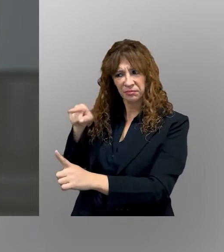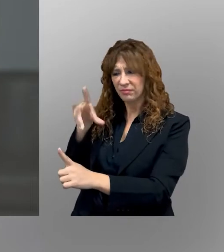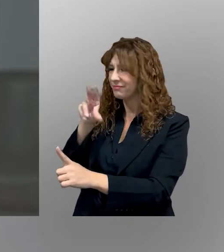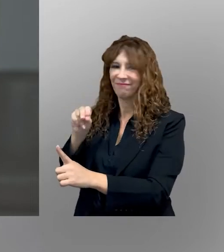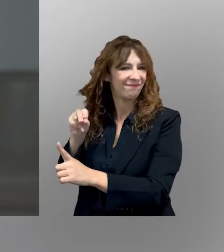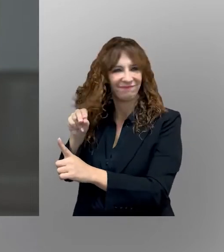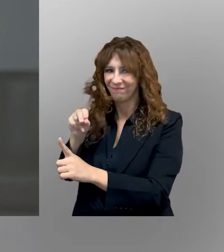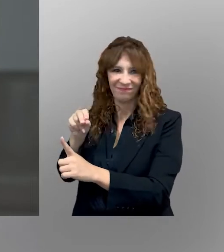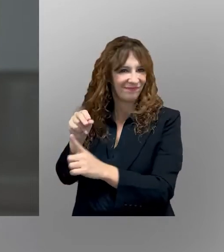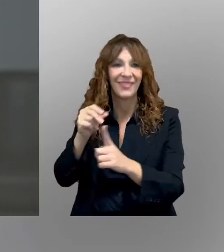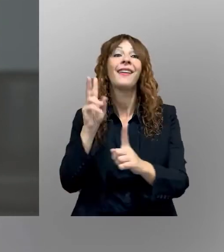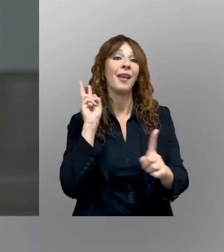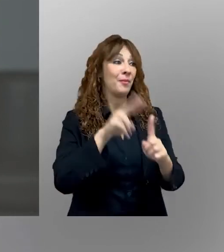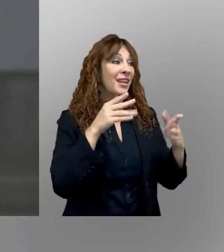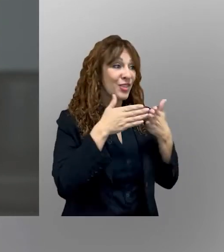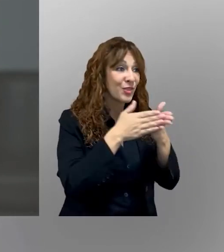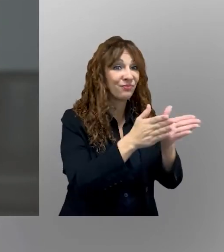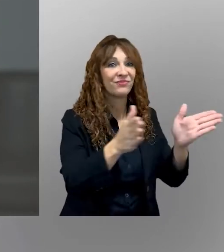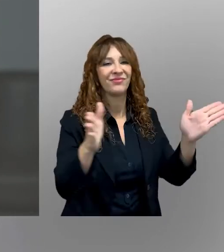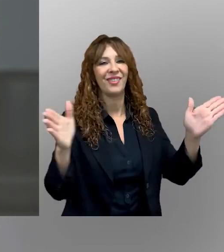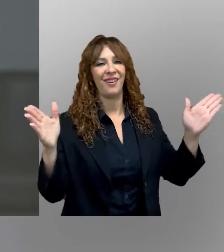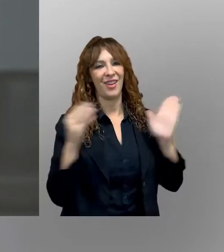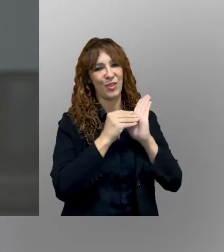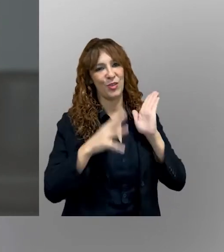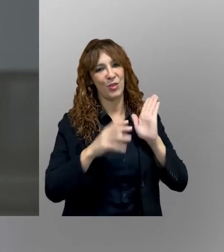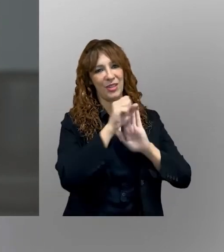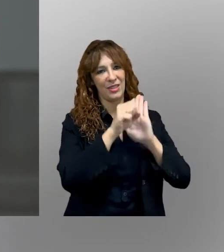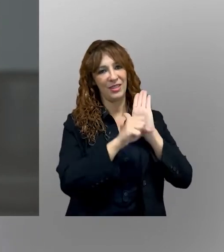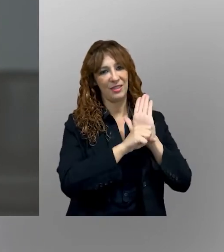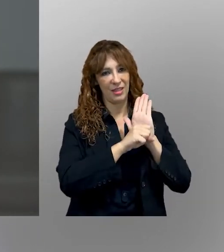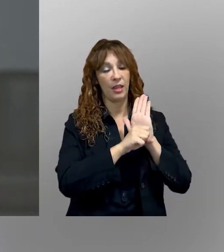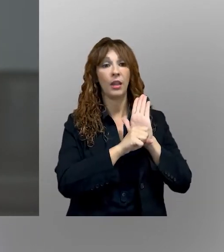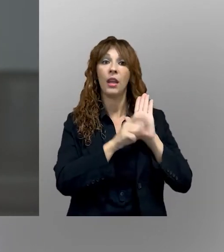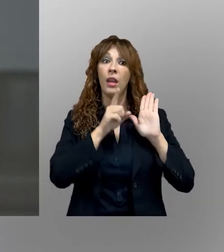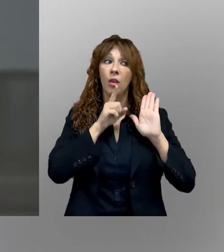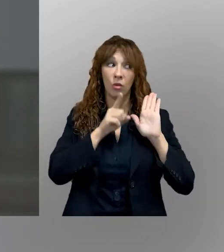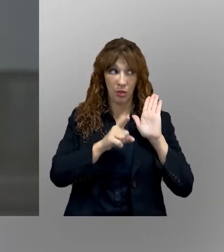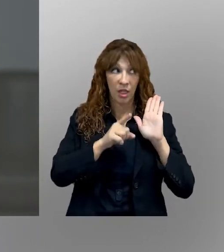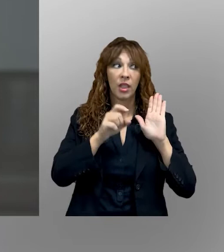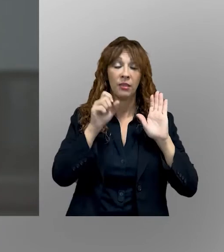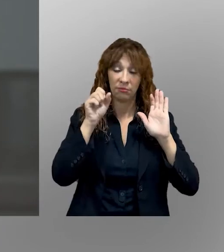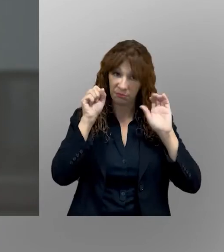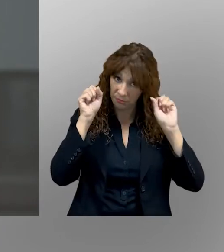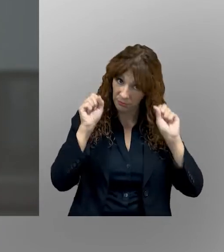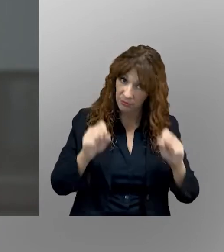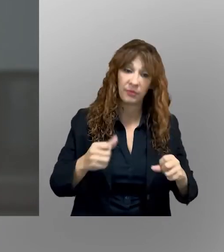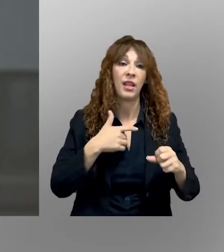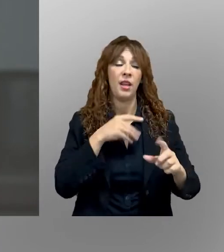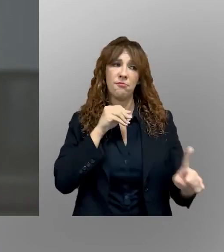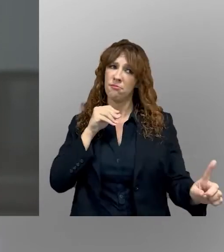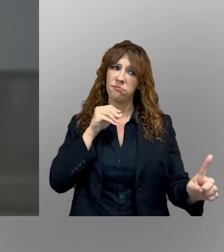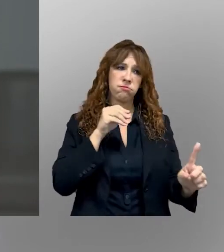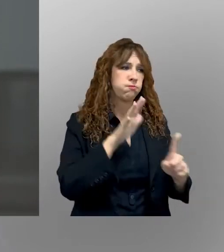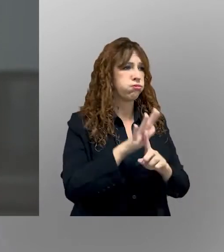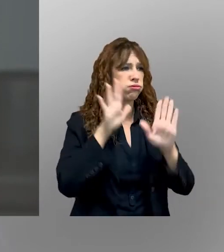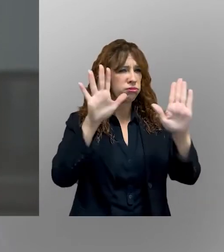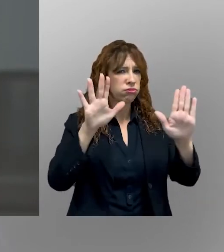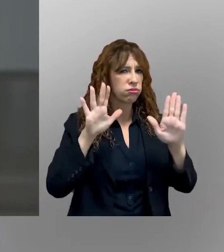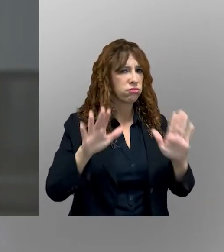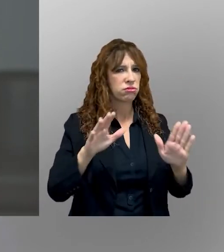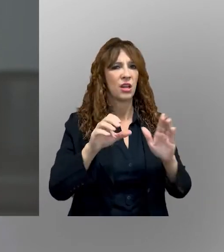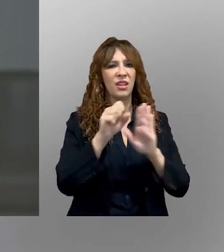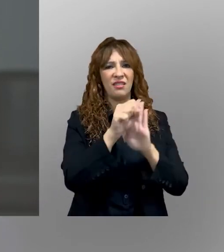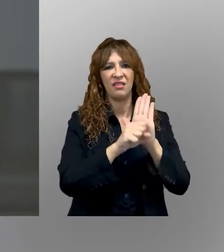just to students with disabilities. It applies to all students in the state. It really could have a